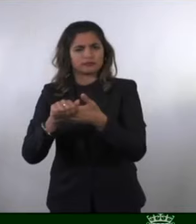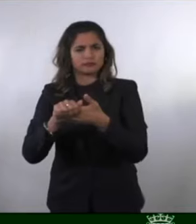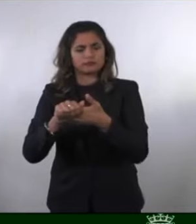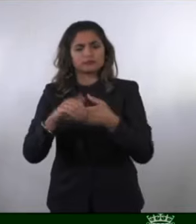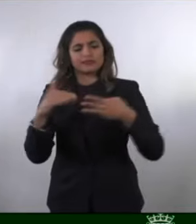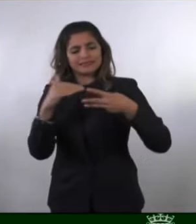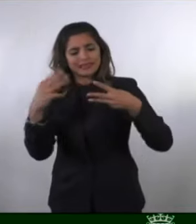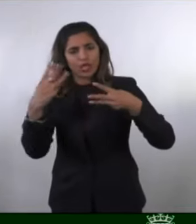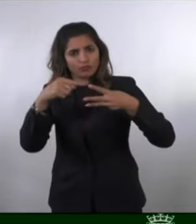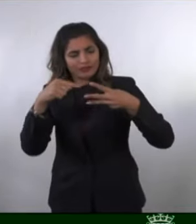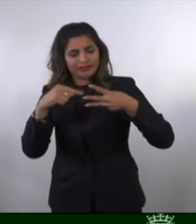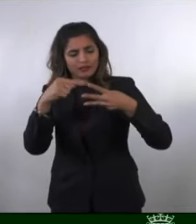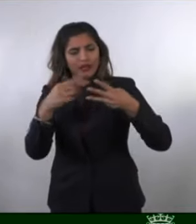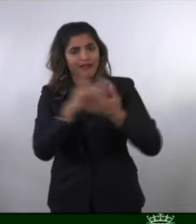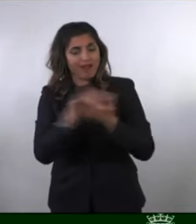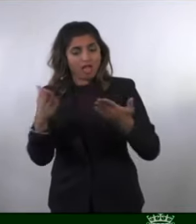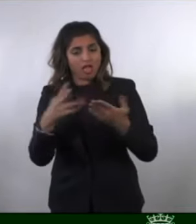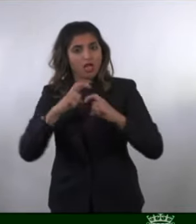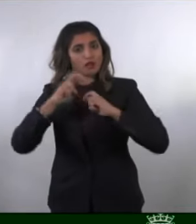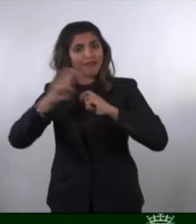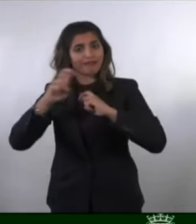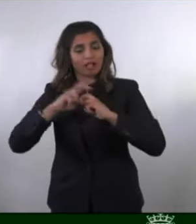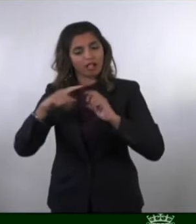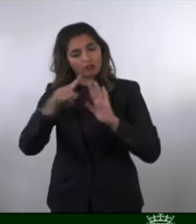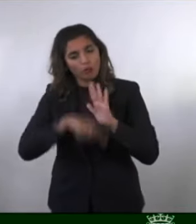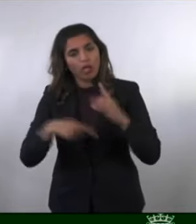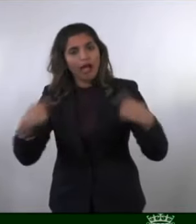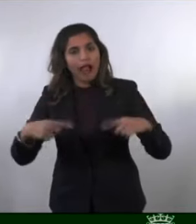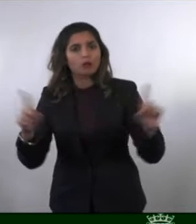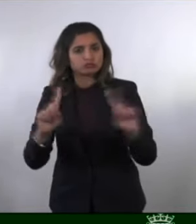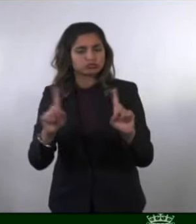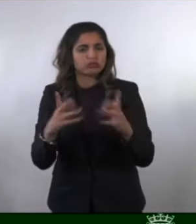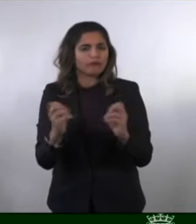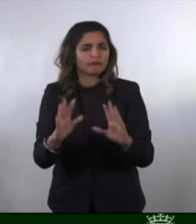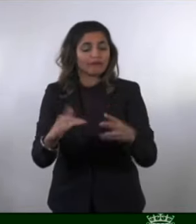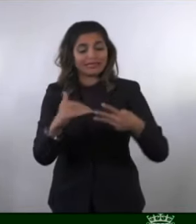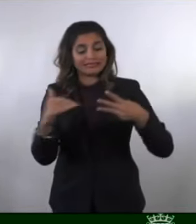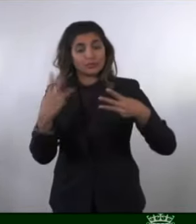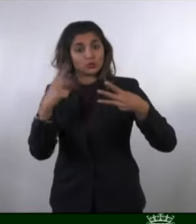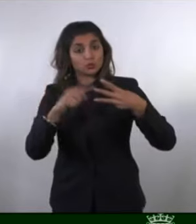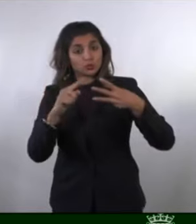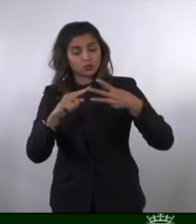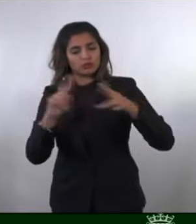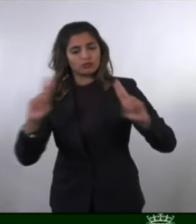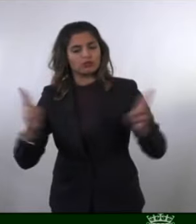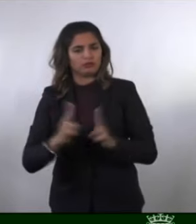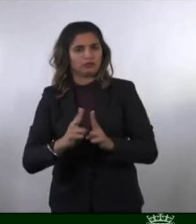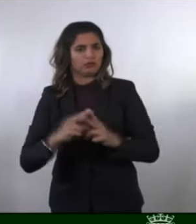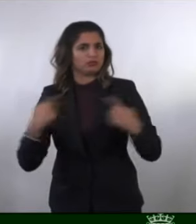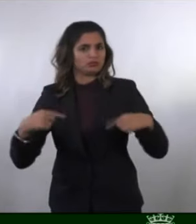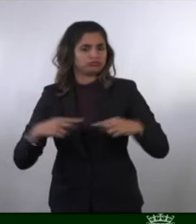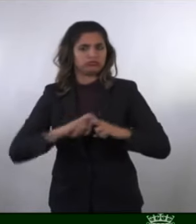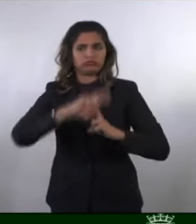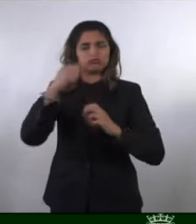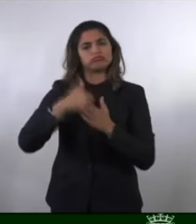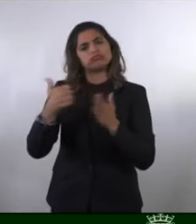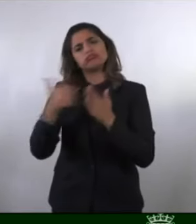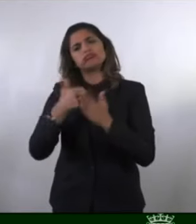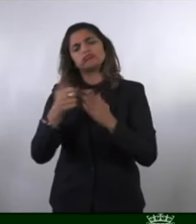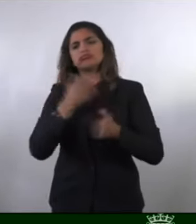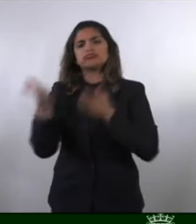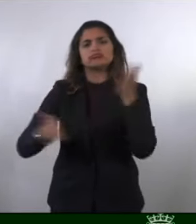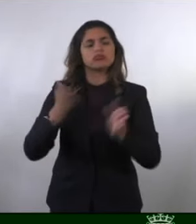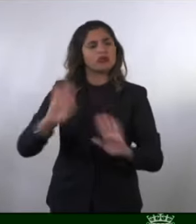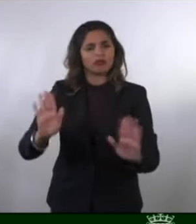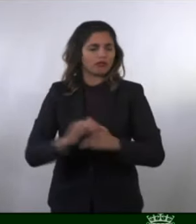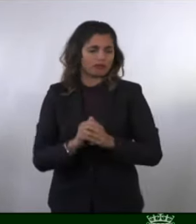3, he'll see it's set out very clearly there that in Tier 2 you should reduce the number of journeys you make to avoid travelling into Tier